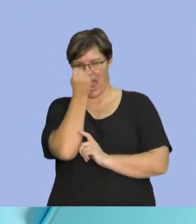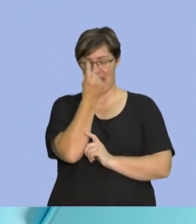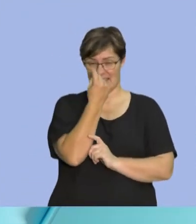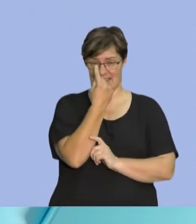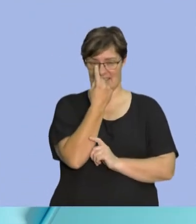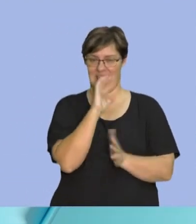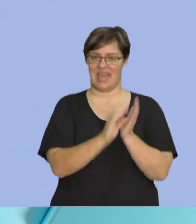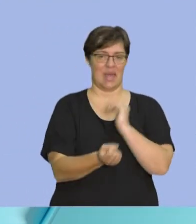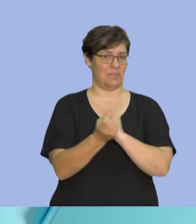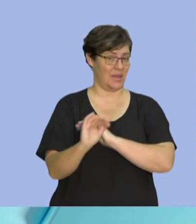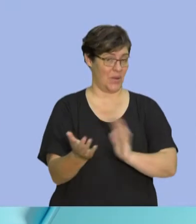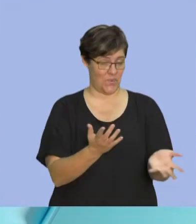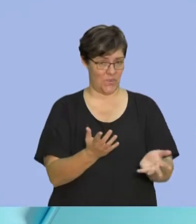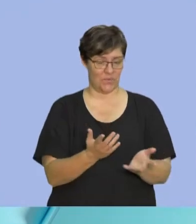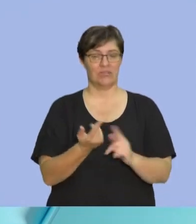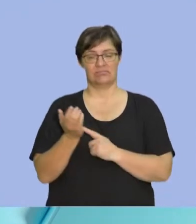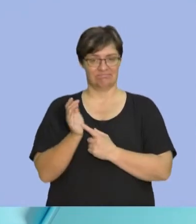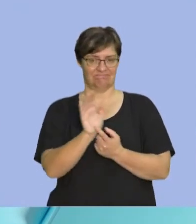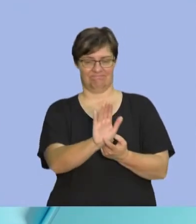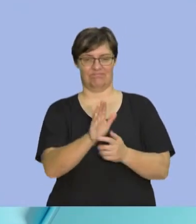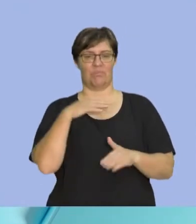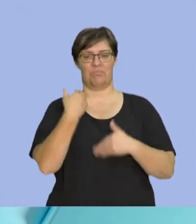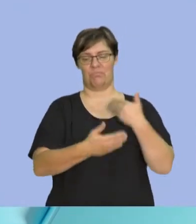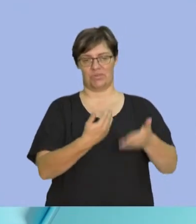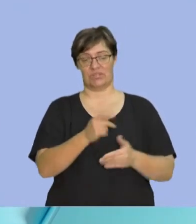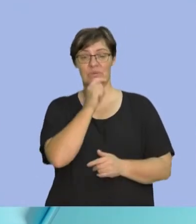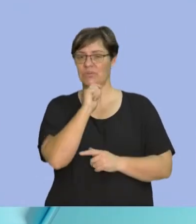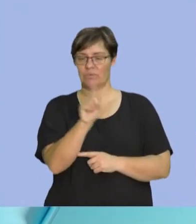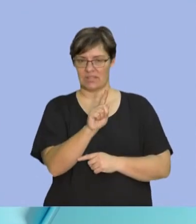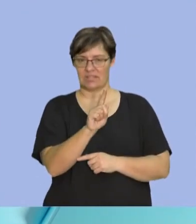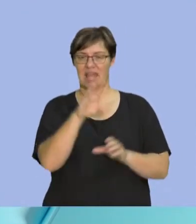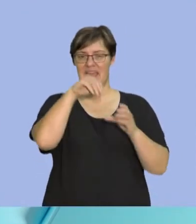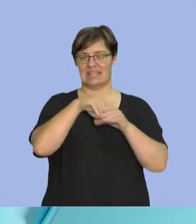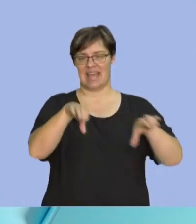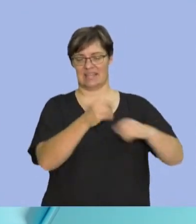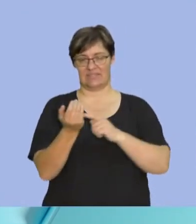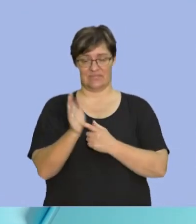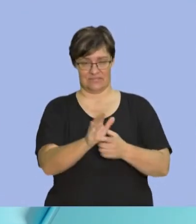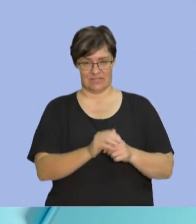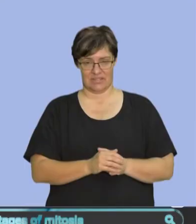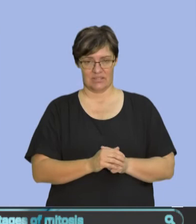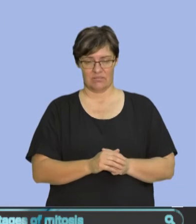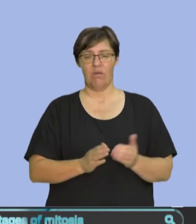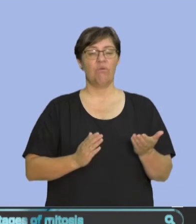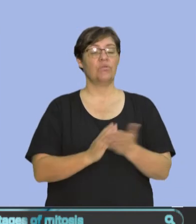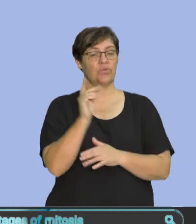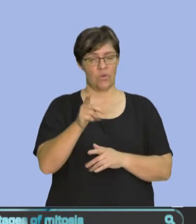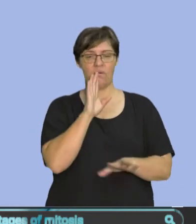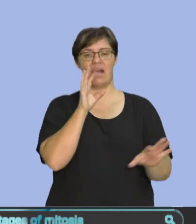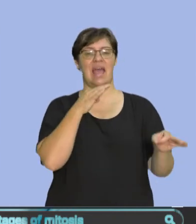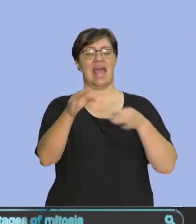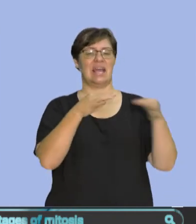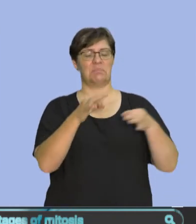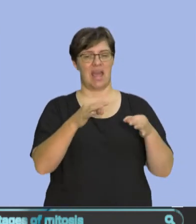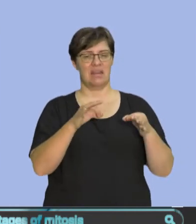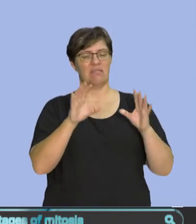understand how this happens in the context of the process using an interactive slide. So I'm going to go through this and I'm going to